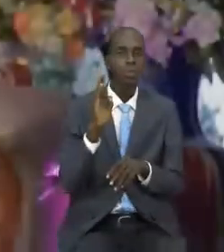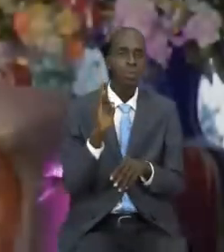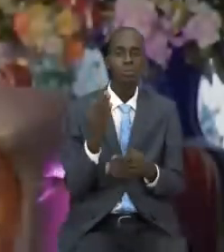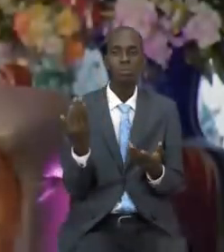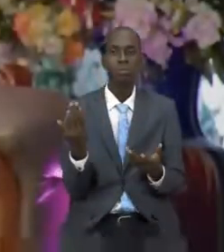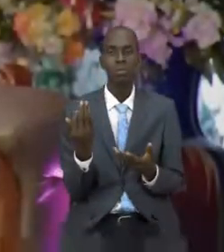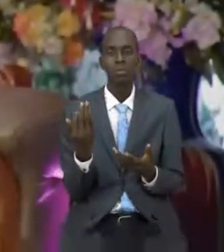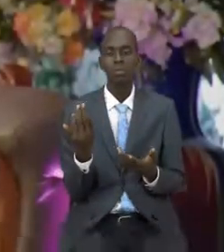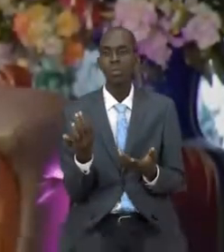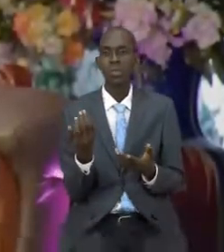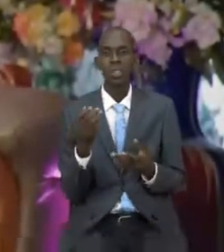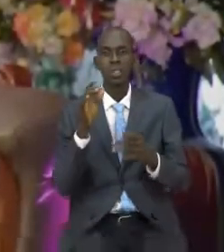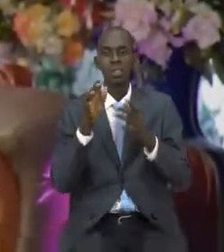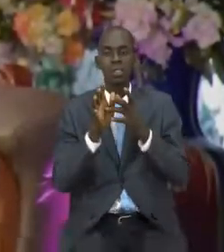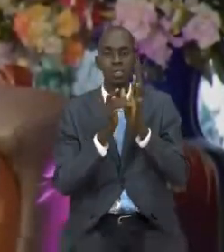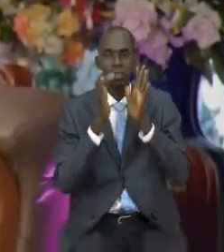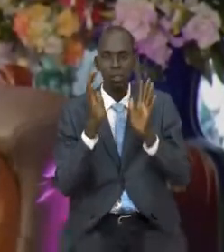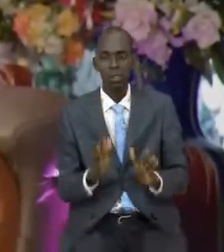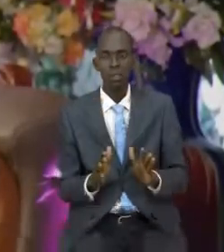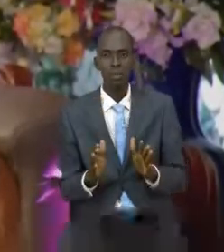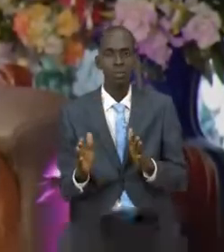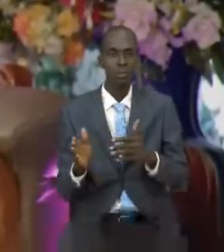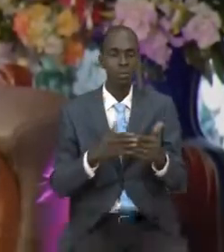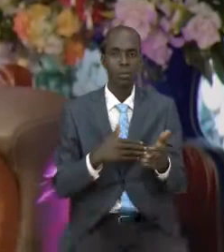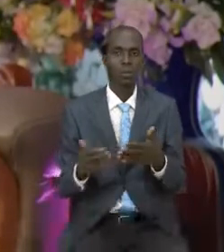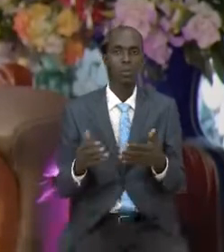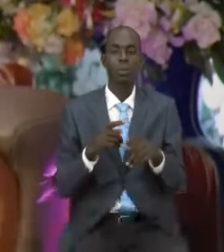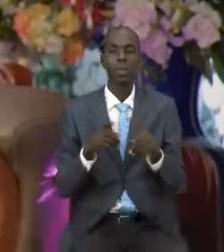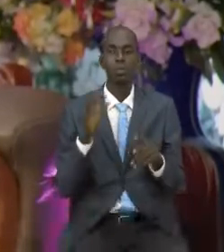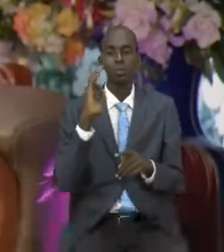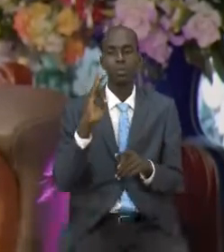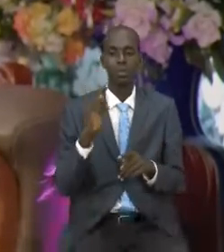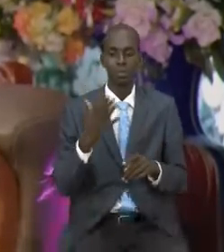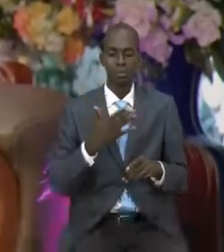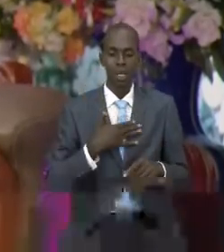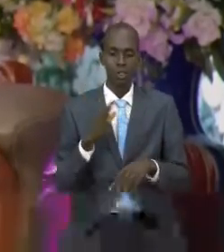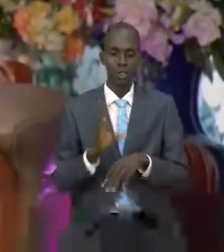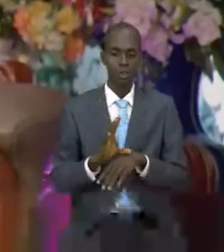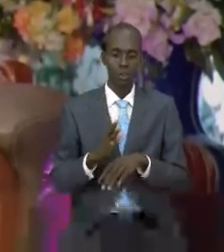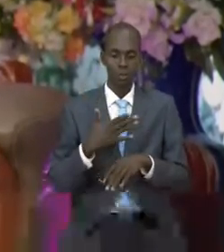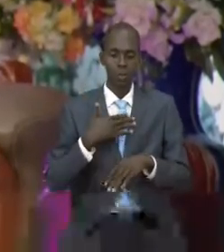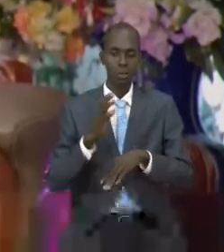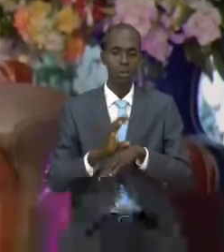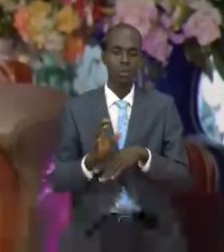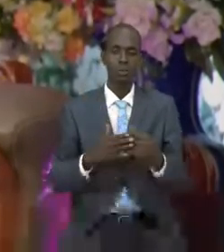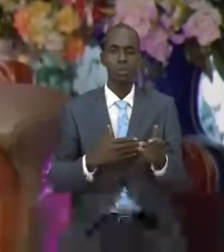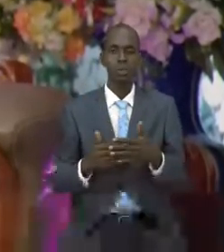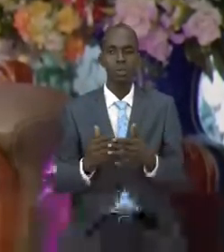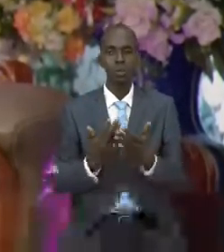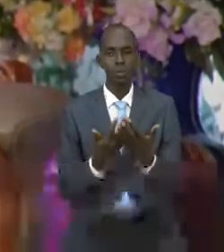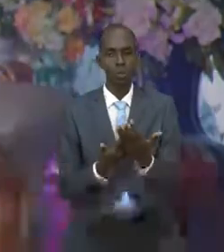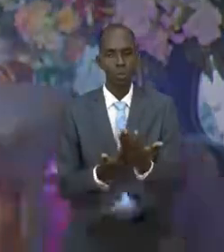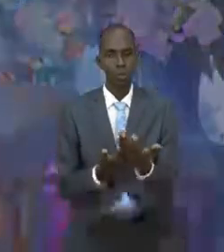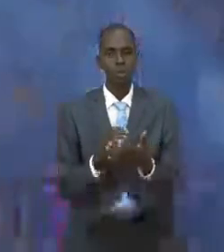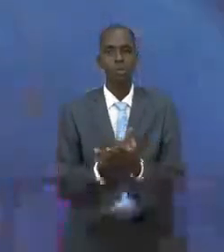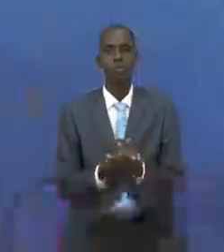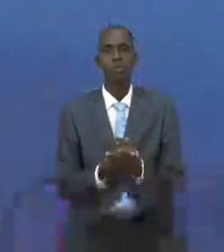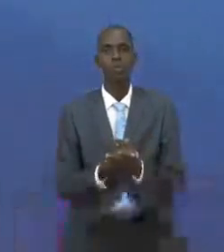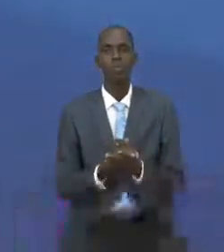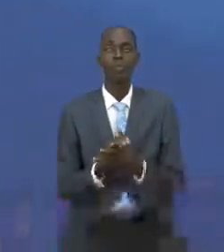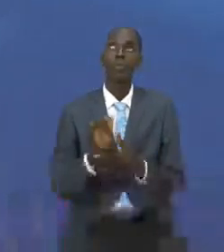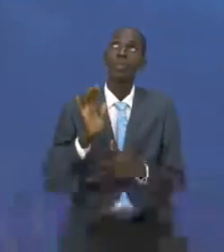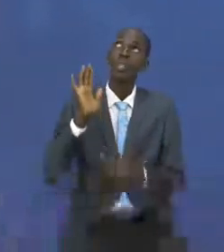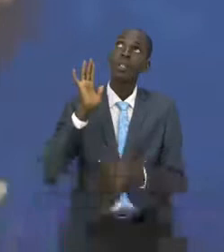they preach churchianity. My church, my church. Hold on. Thy